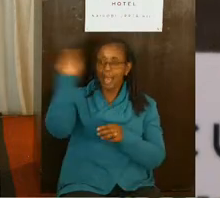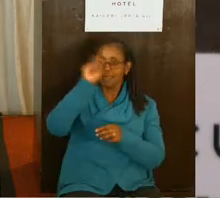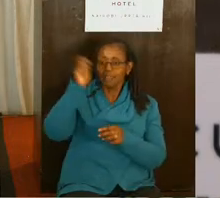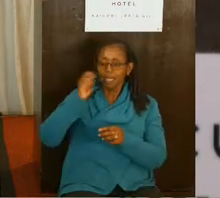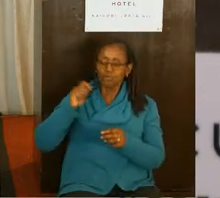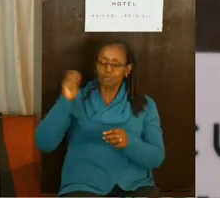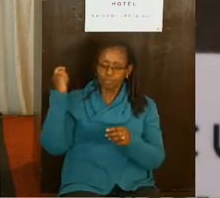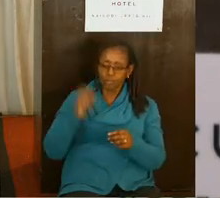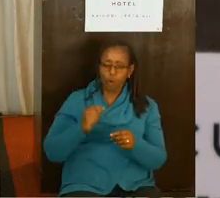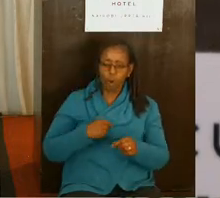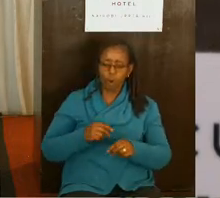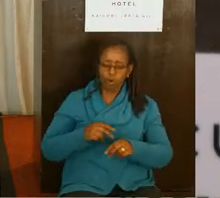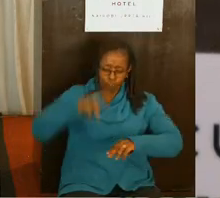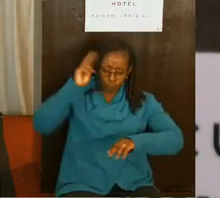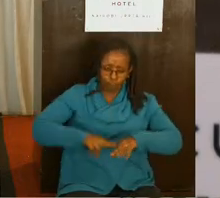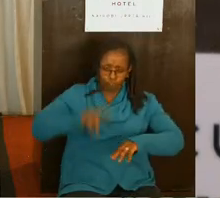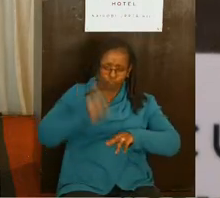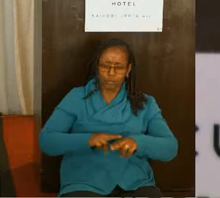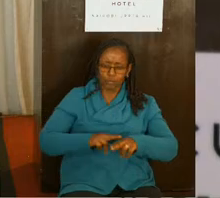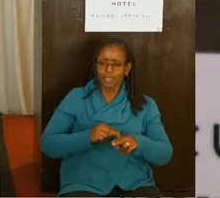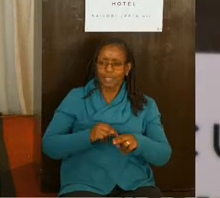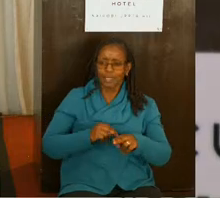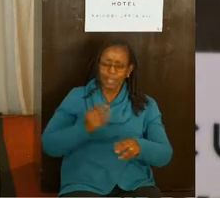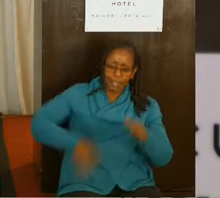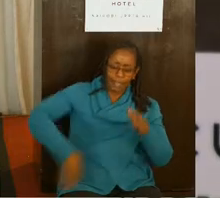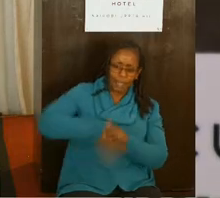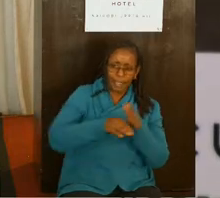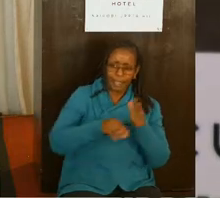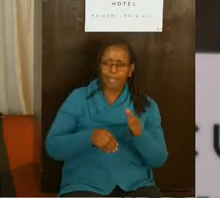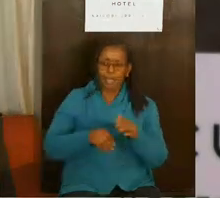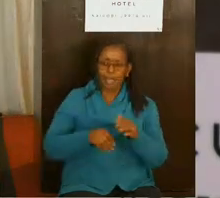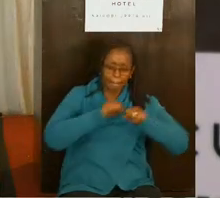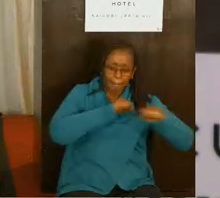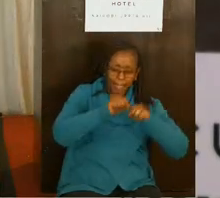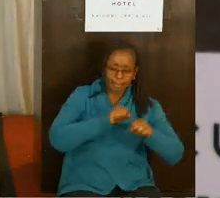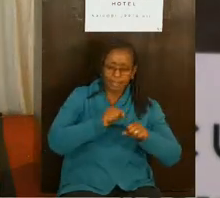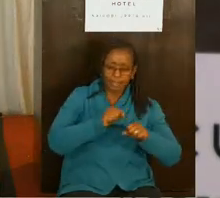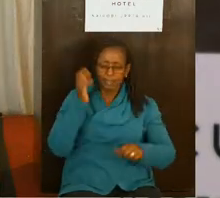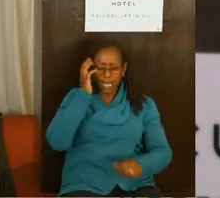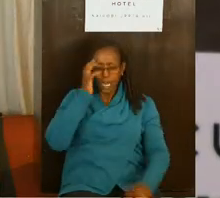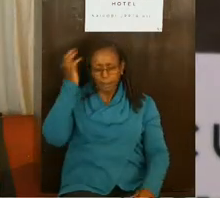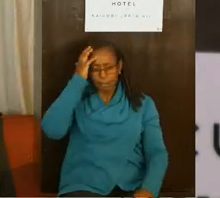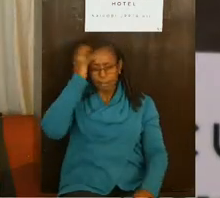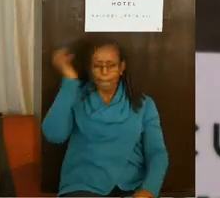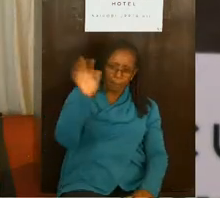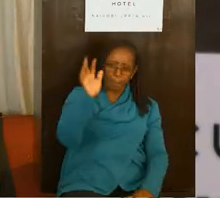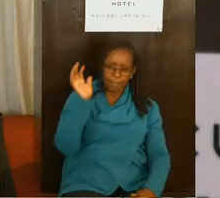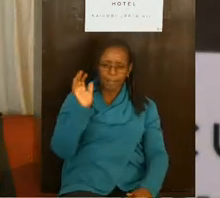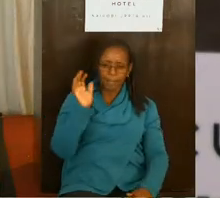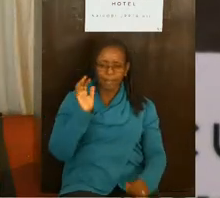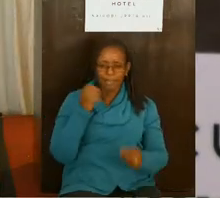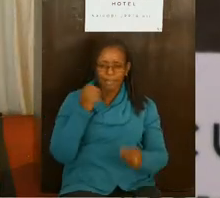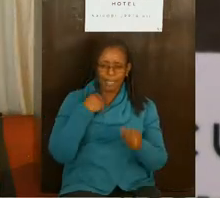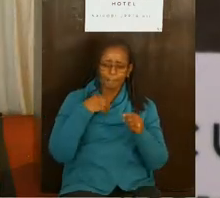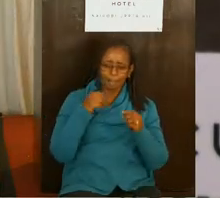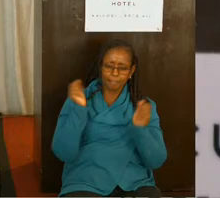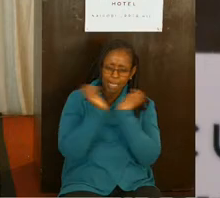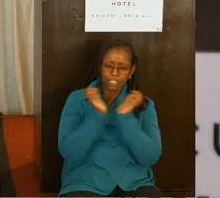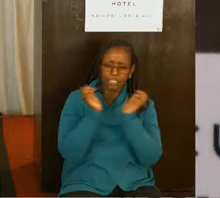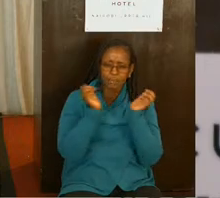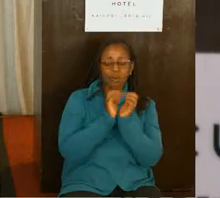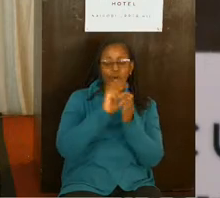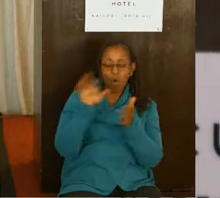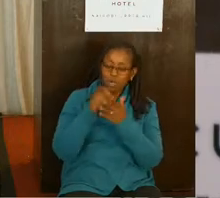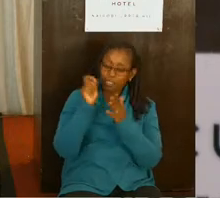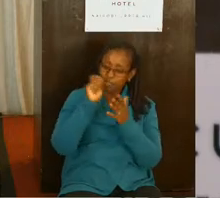spanking kicking boxing banging the charge against the wall and collected punishment all teachers